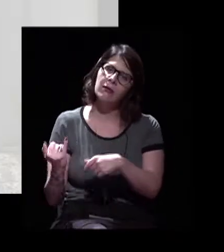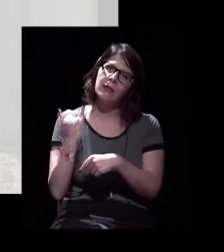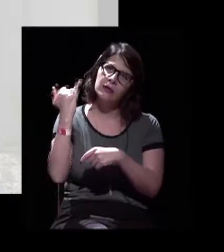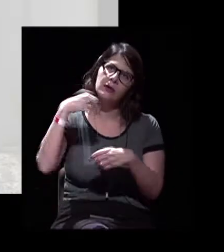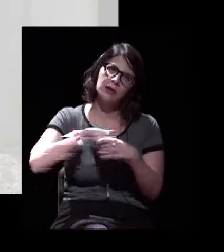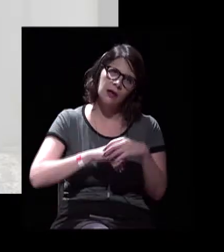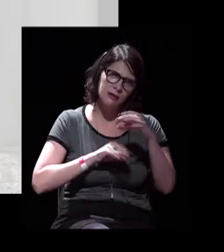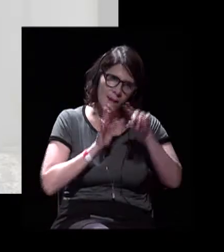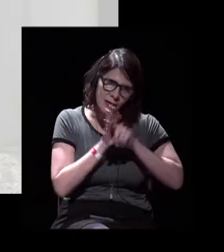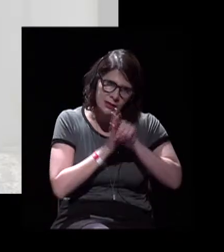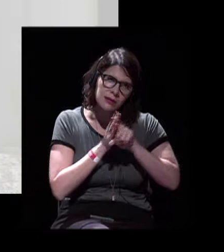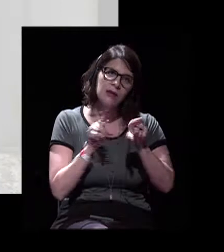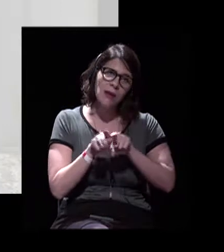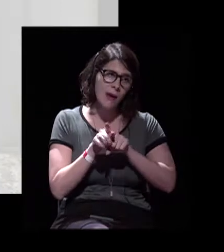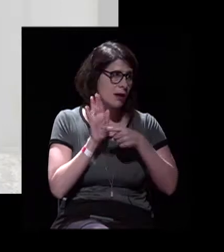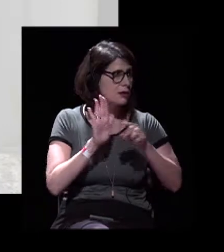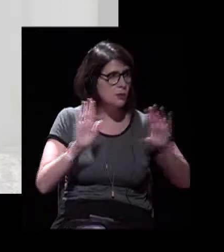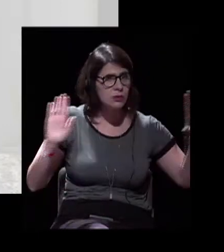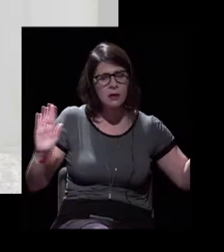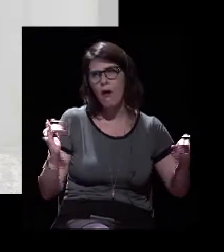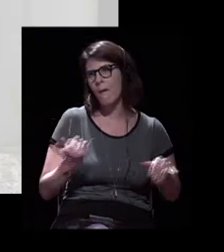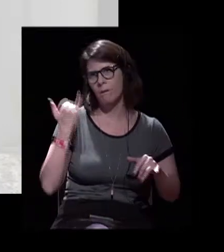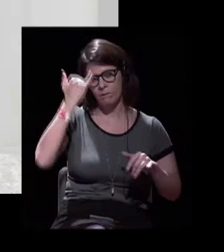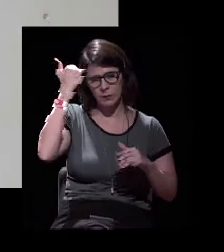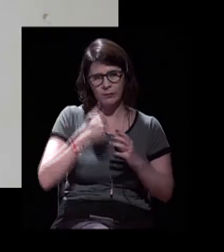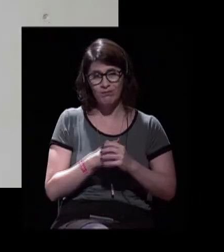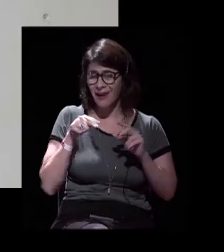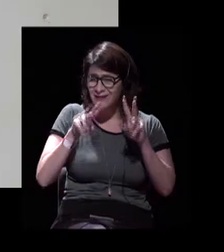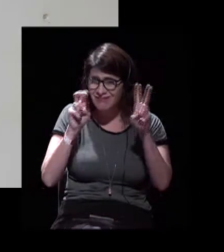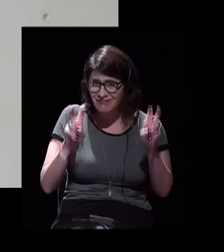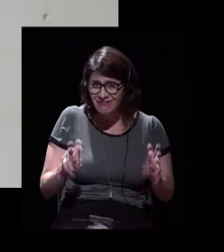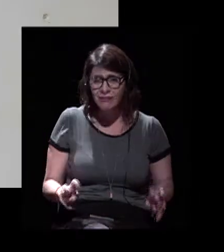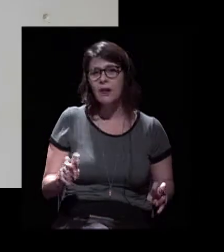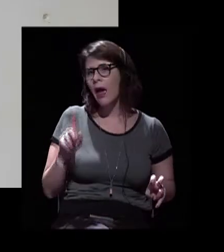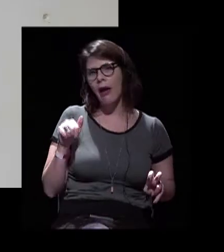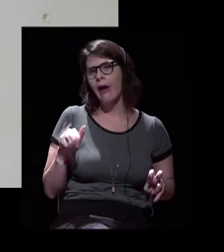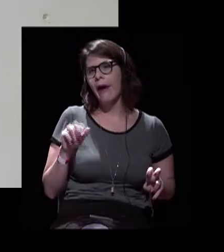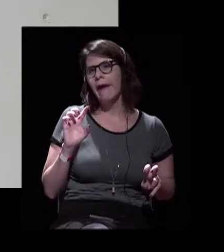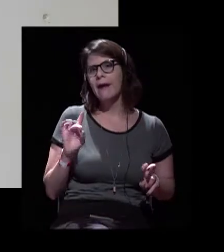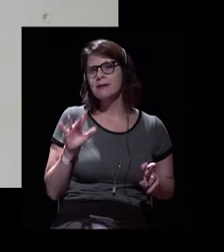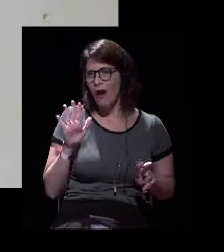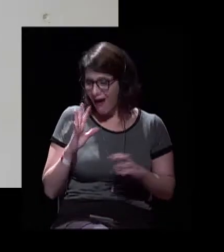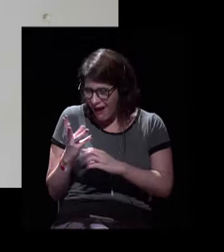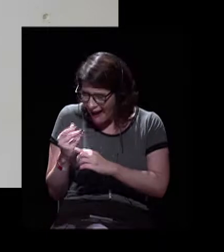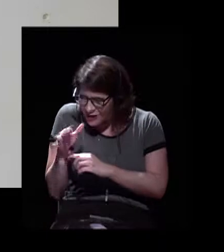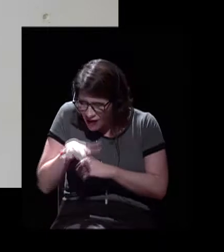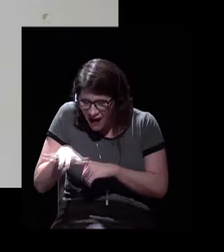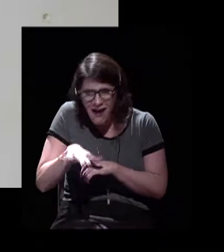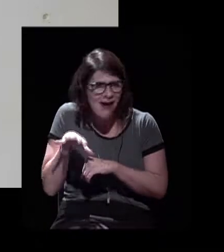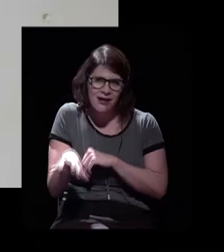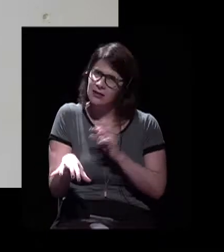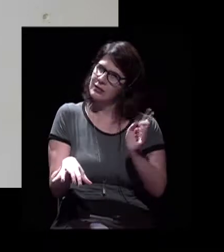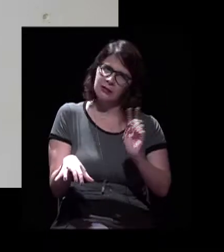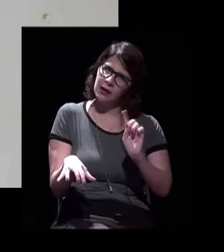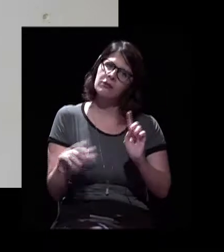itself. These are issues that also extended beyond the field of art to have an impact also in fields such as pedagogy